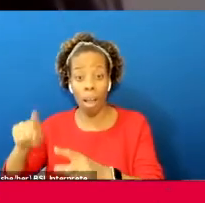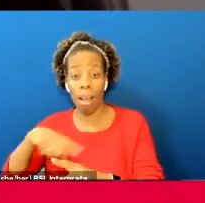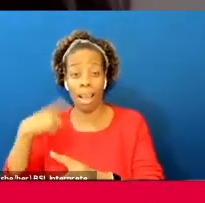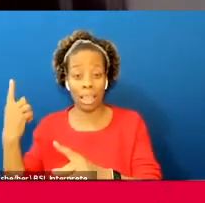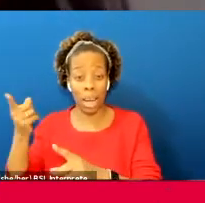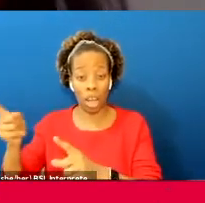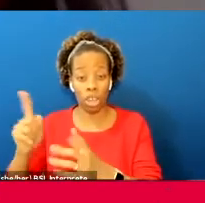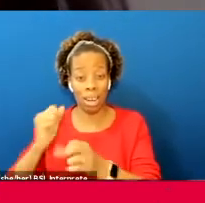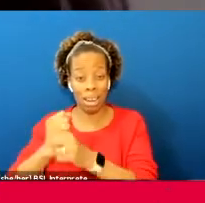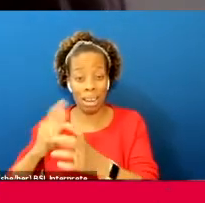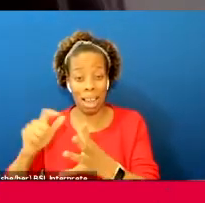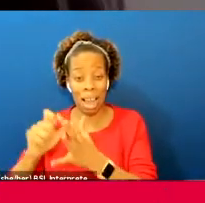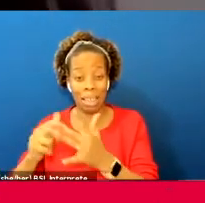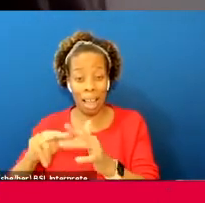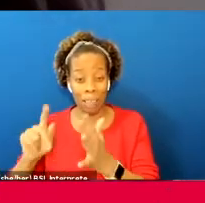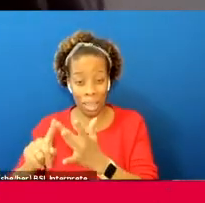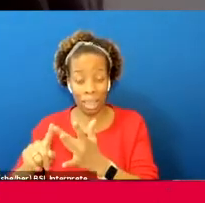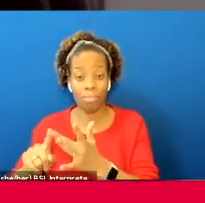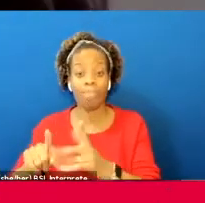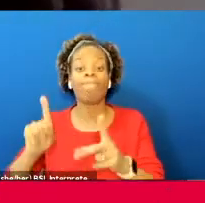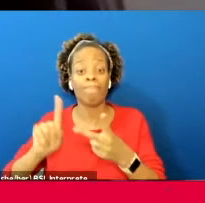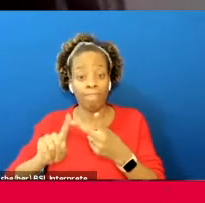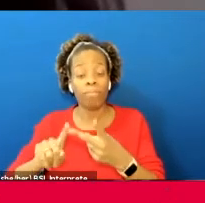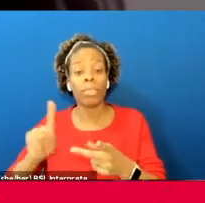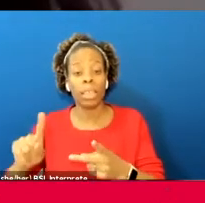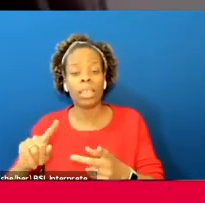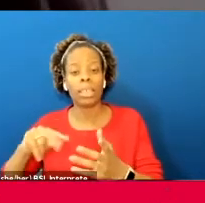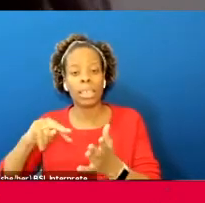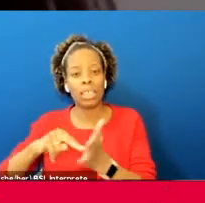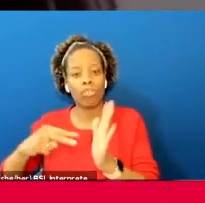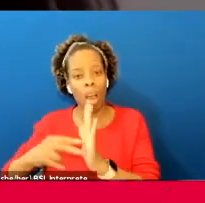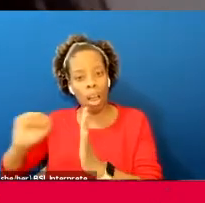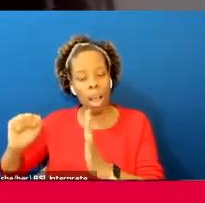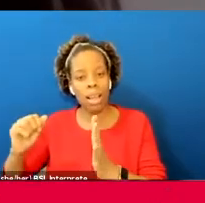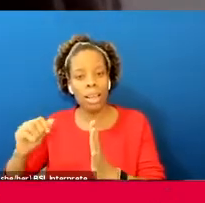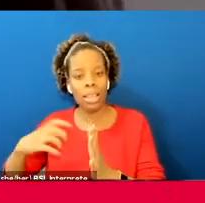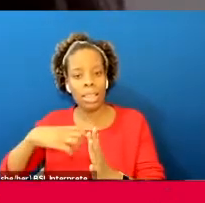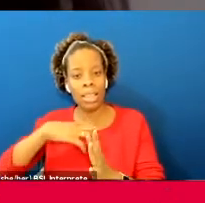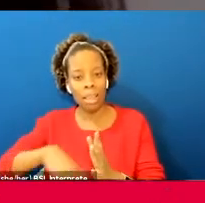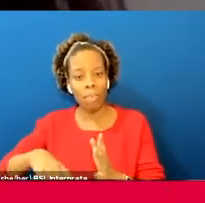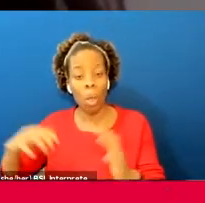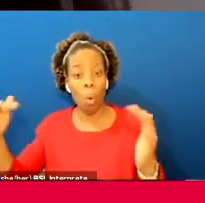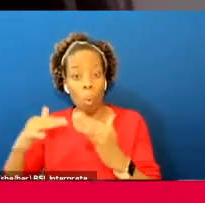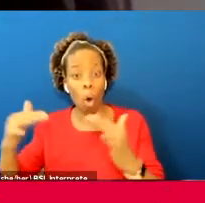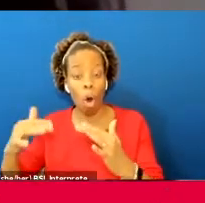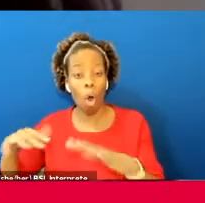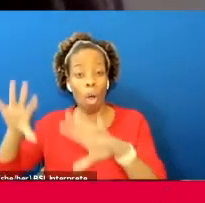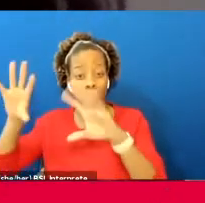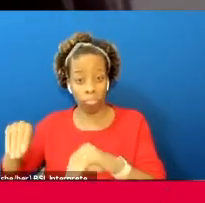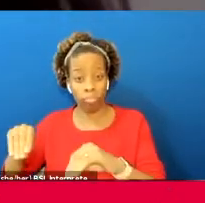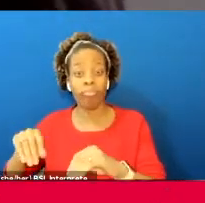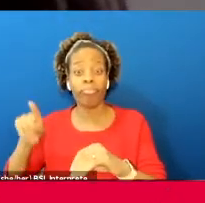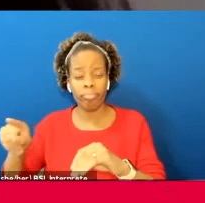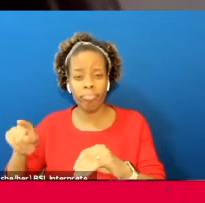anniversary of the beginning of the Syrian Civil War. So this has led to millions tortured, killed, and